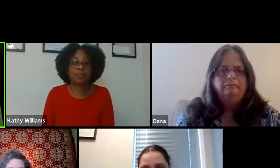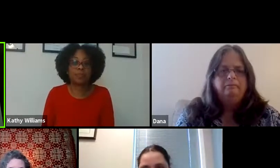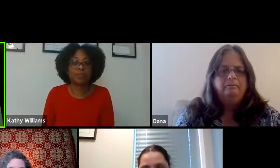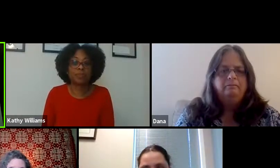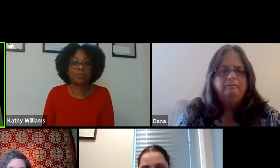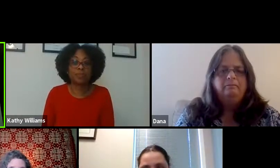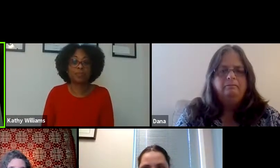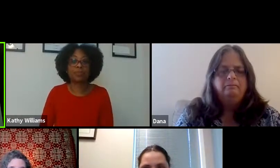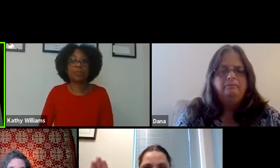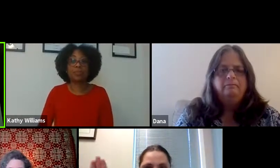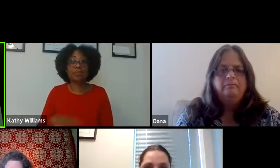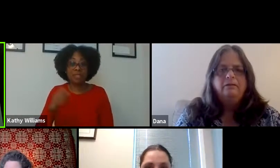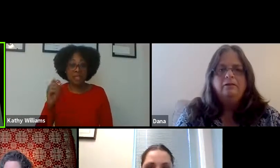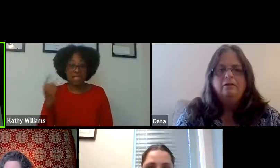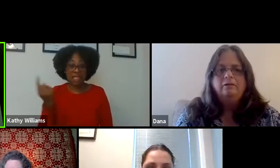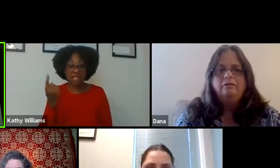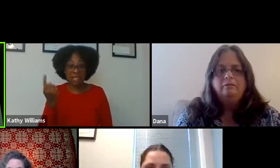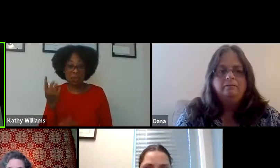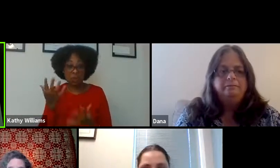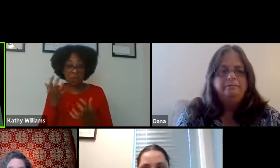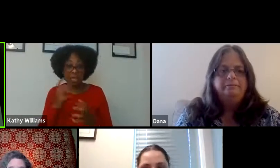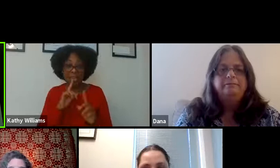Does someone want to? I can try.